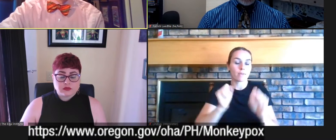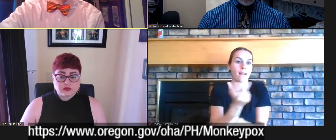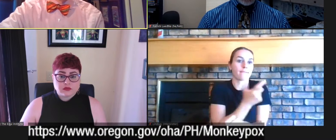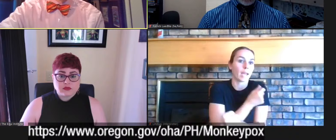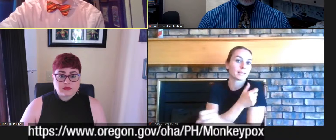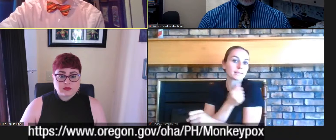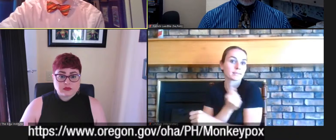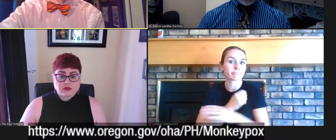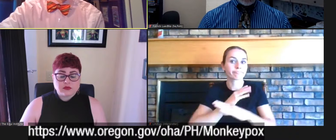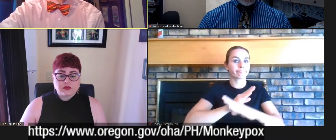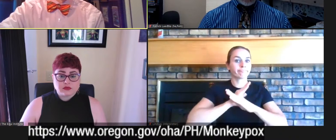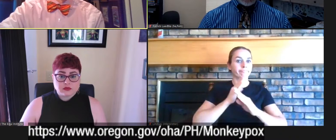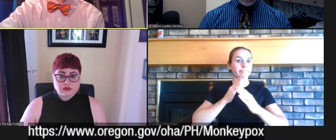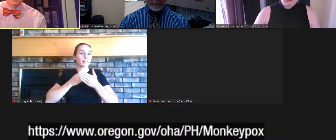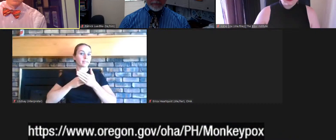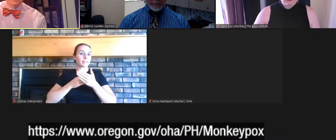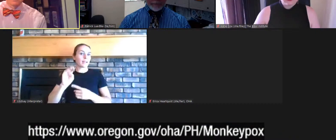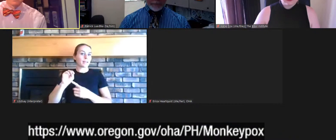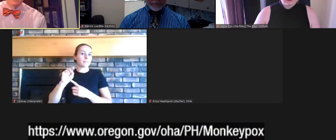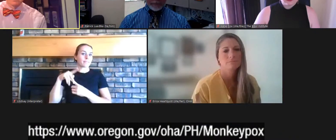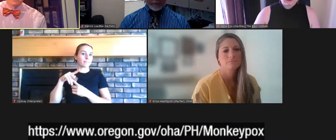protection from monkeypox.